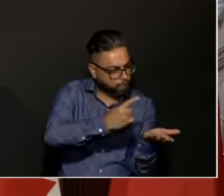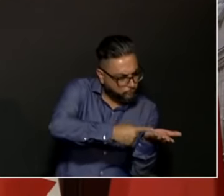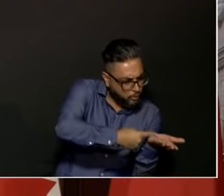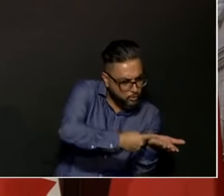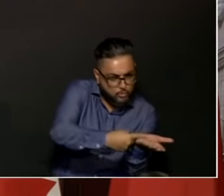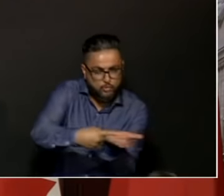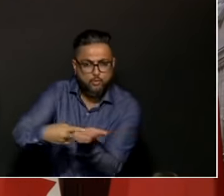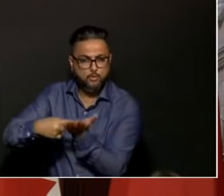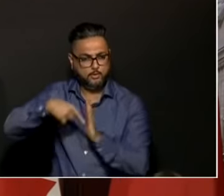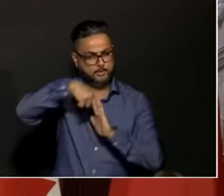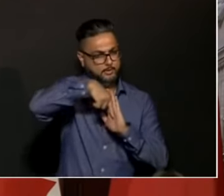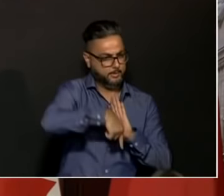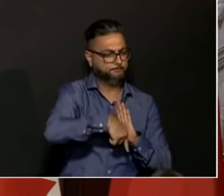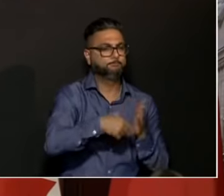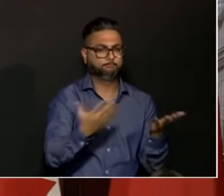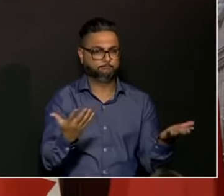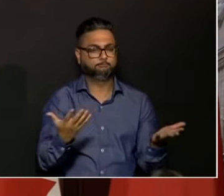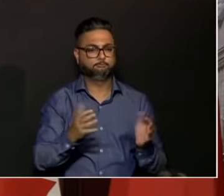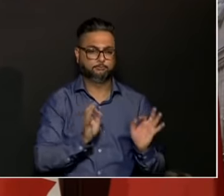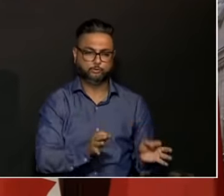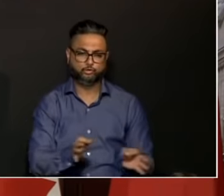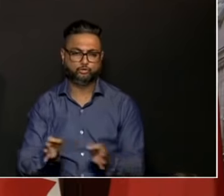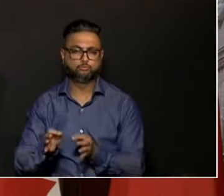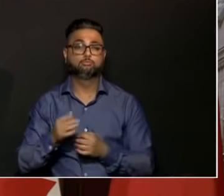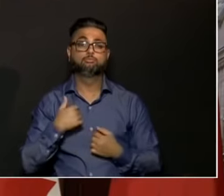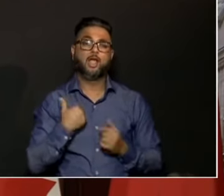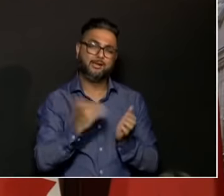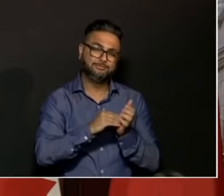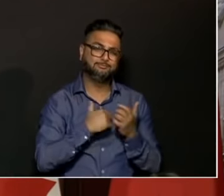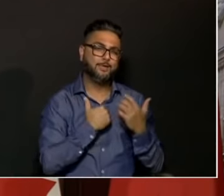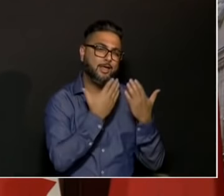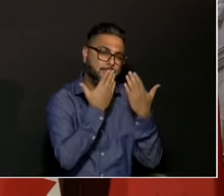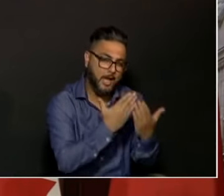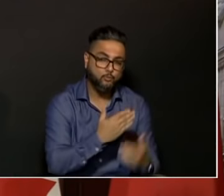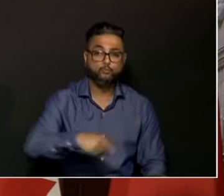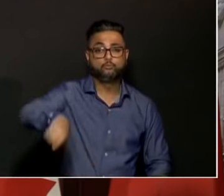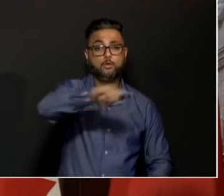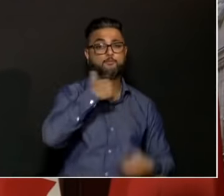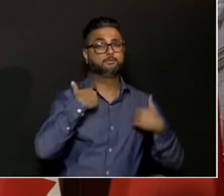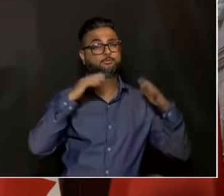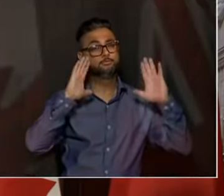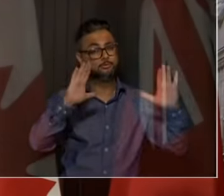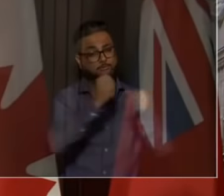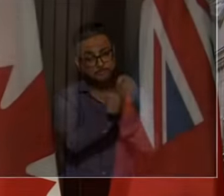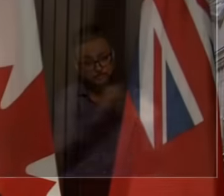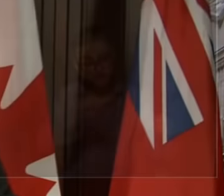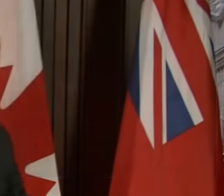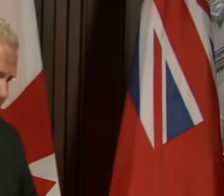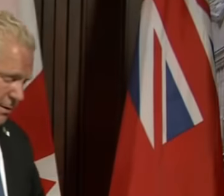Okay, thank you, everyone. Thank you, everyone. Have a great, safe weekend. Thank you, and God bless each and every one of you.